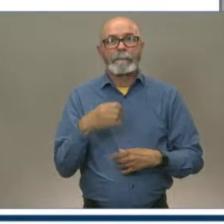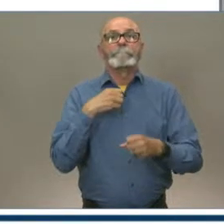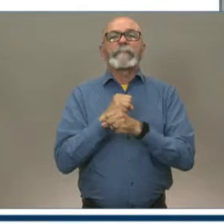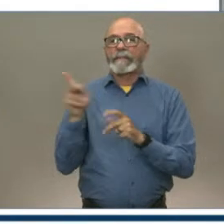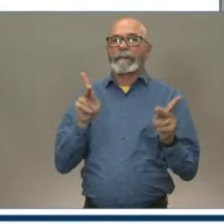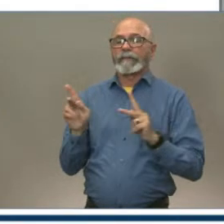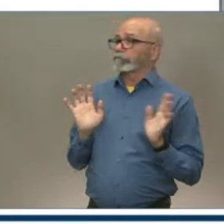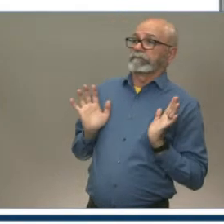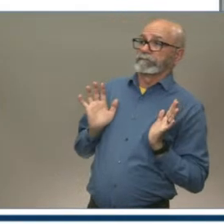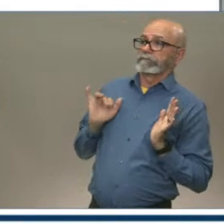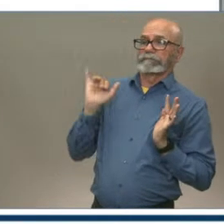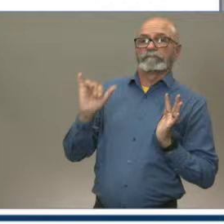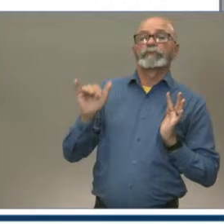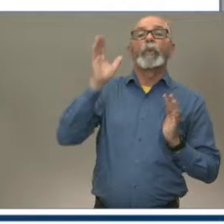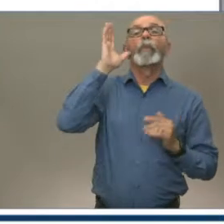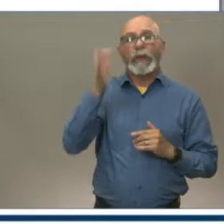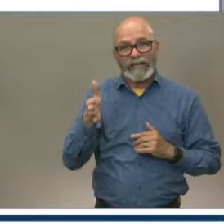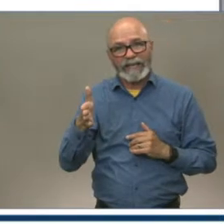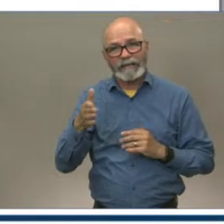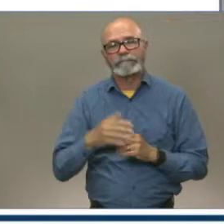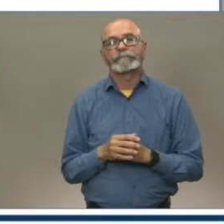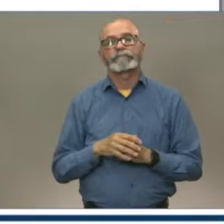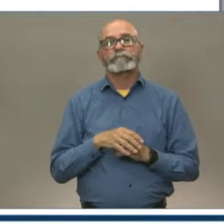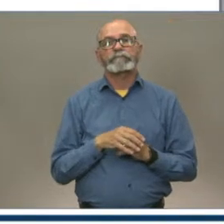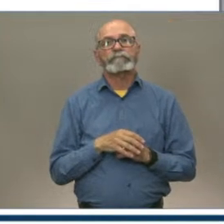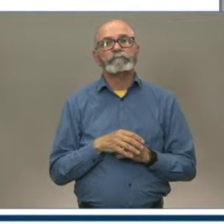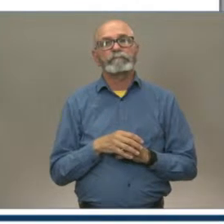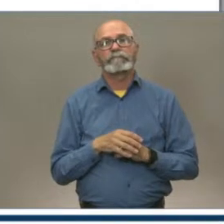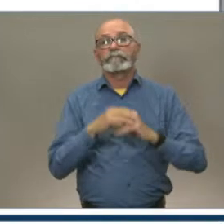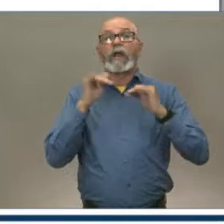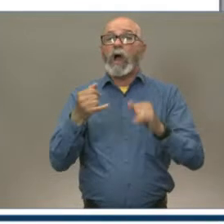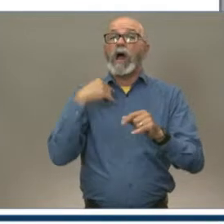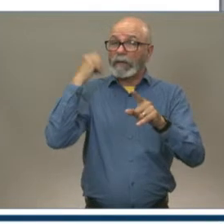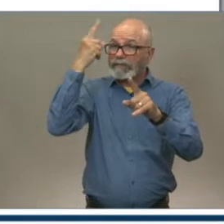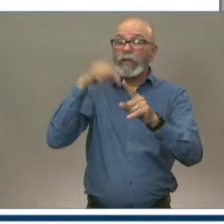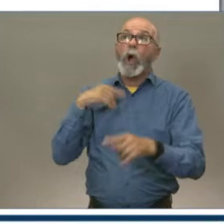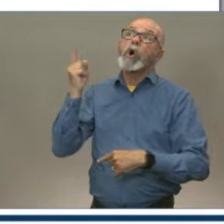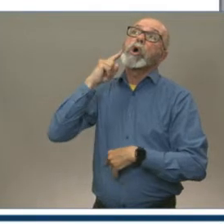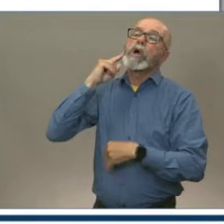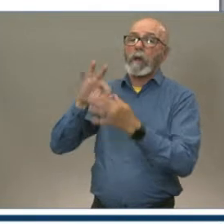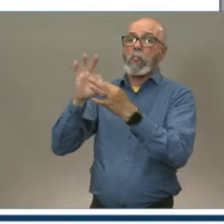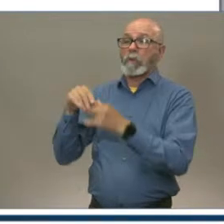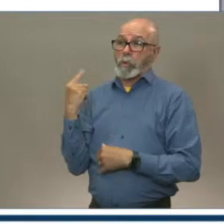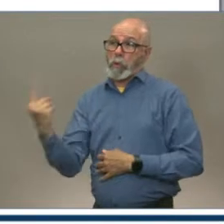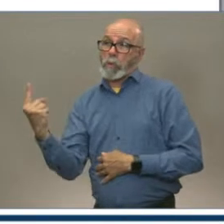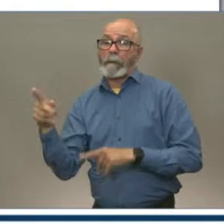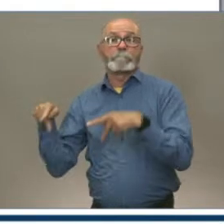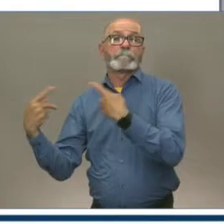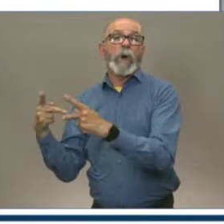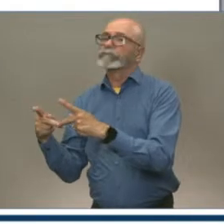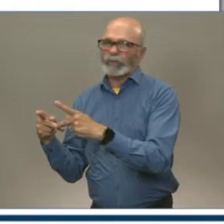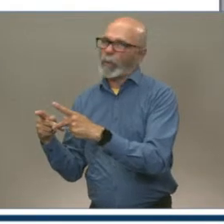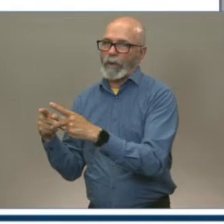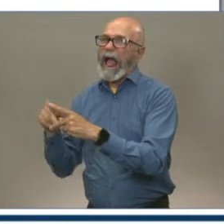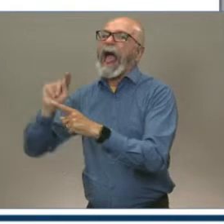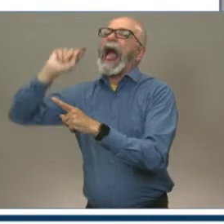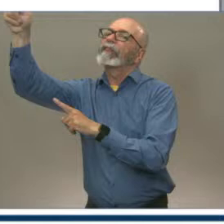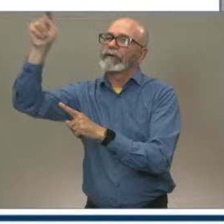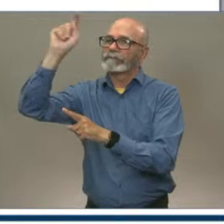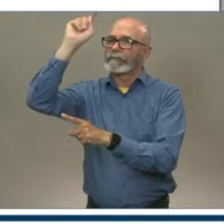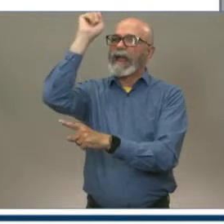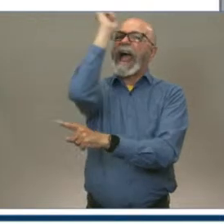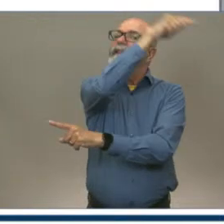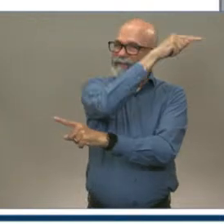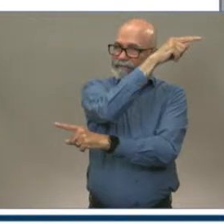are in place. I've heard of other calls. It's not just the one party that bothers me. It's the calls that police had to